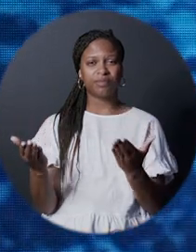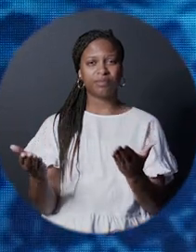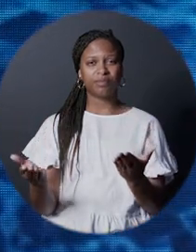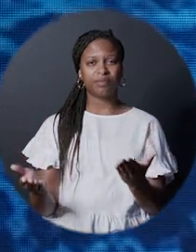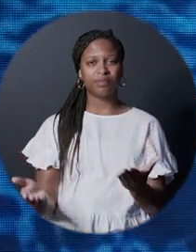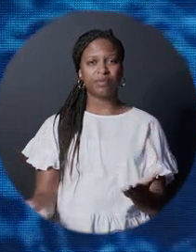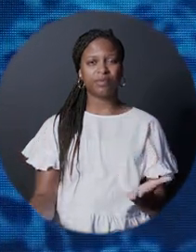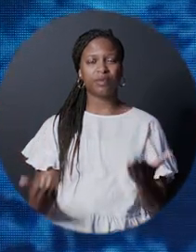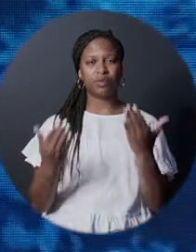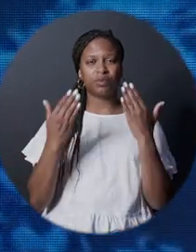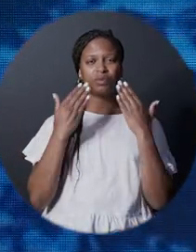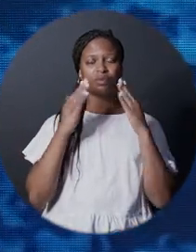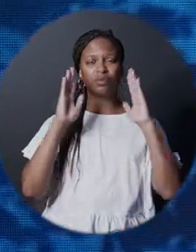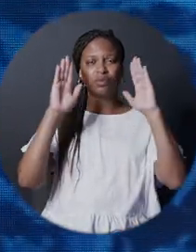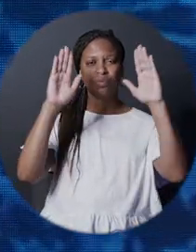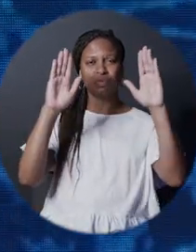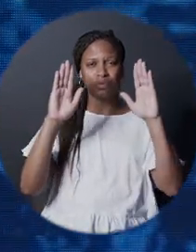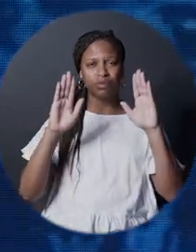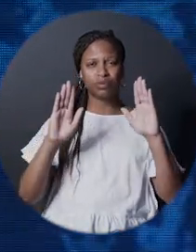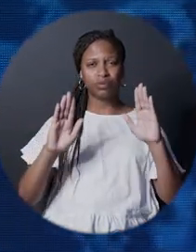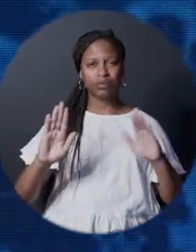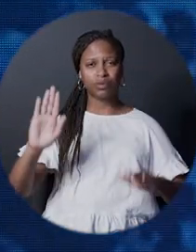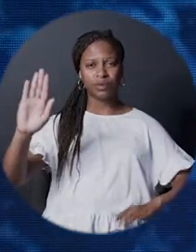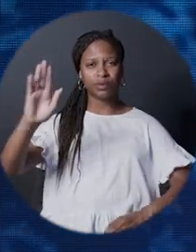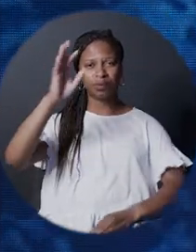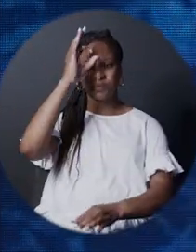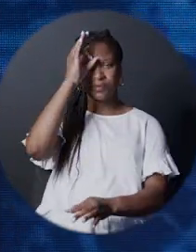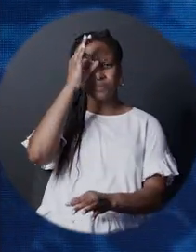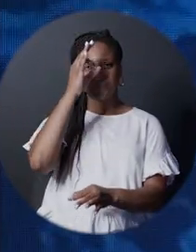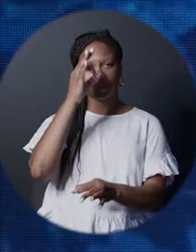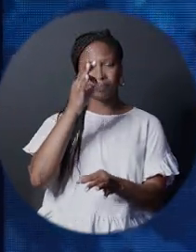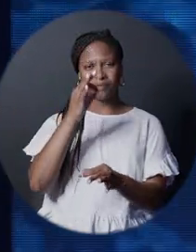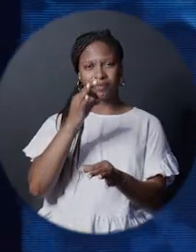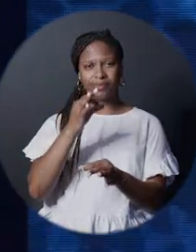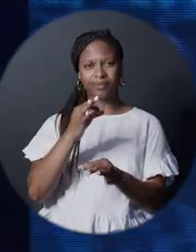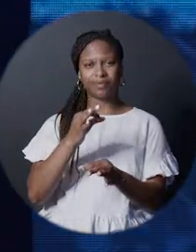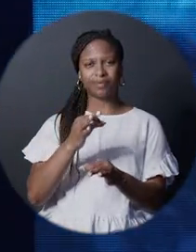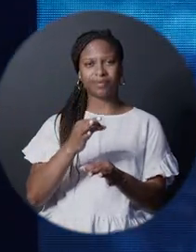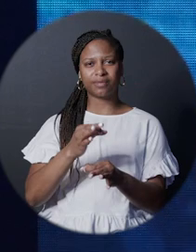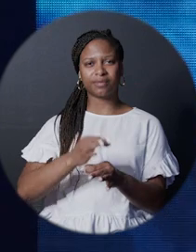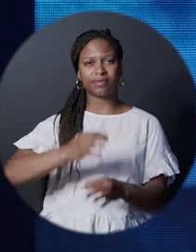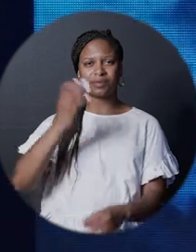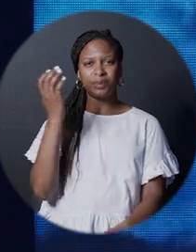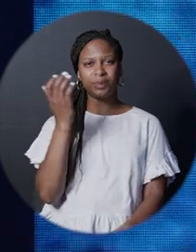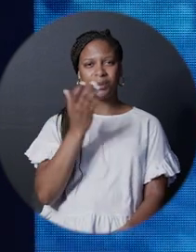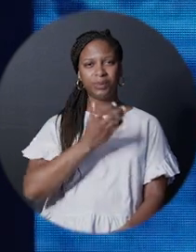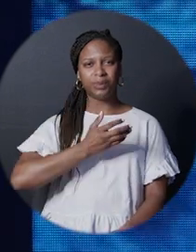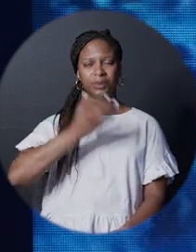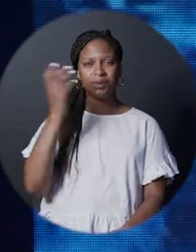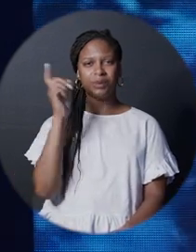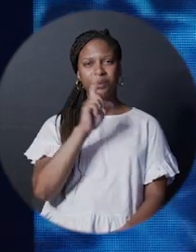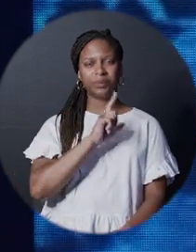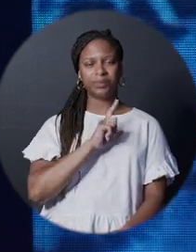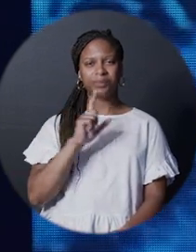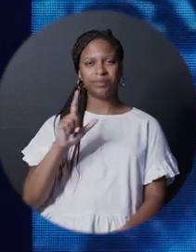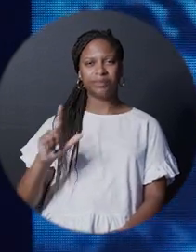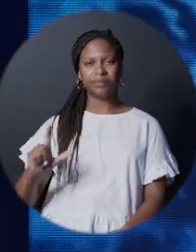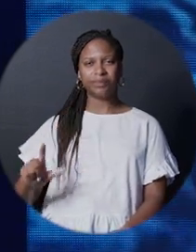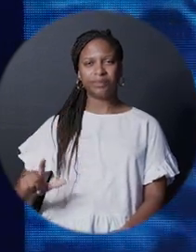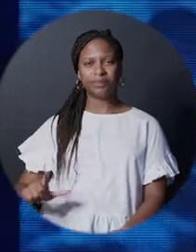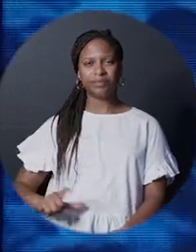Great is thy faithfulness, O Lord, unto